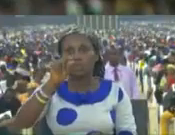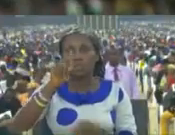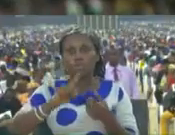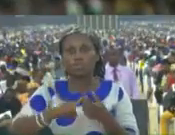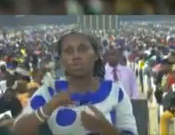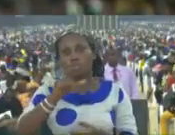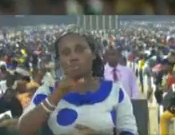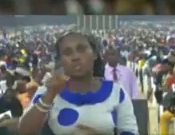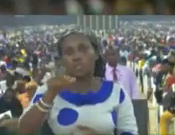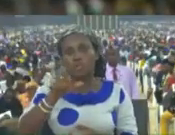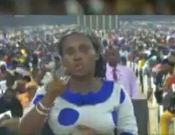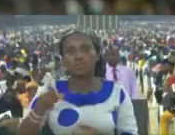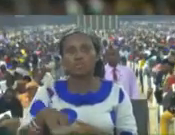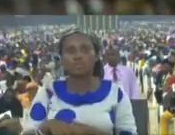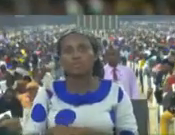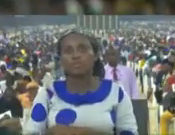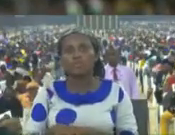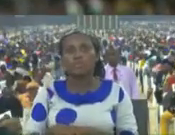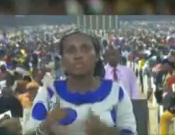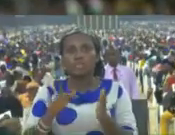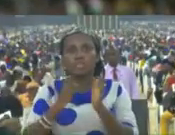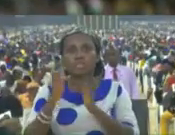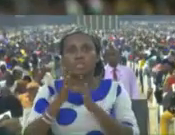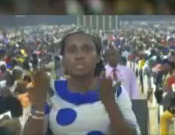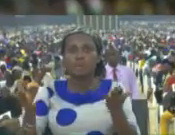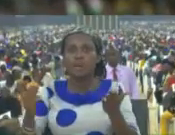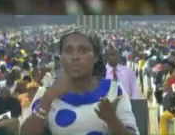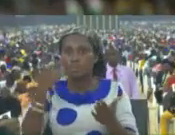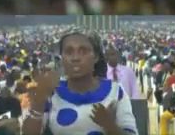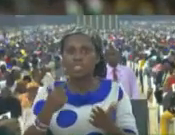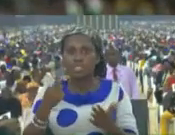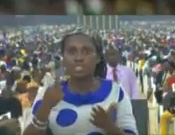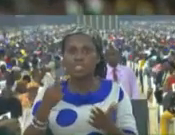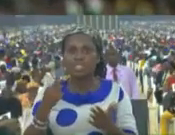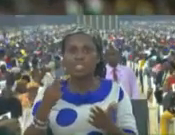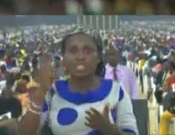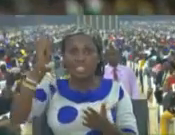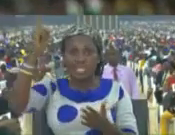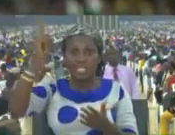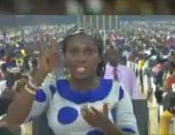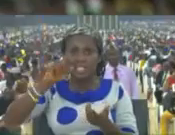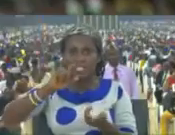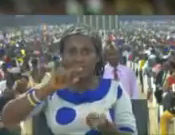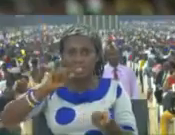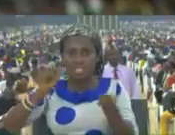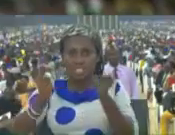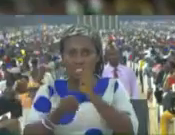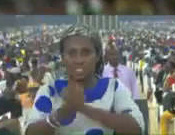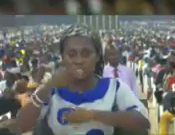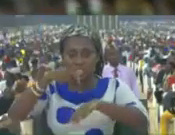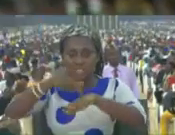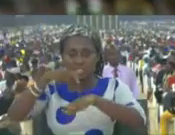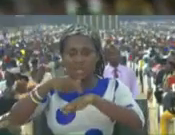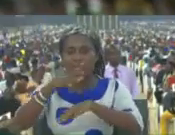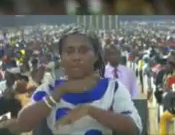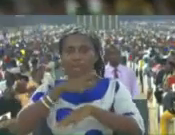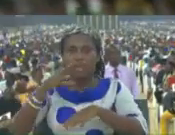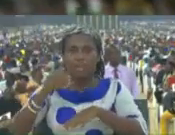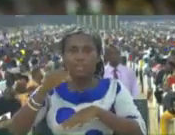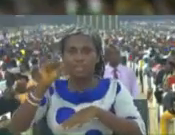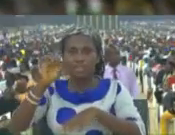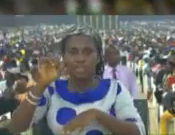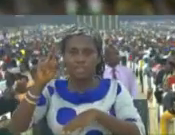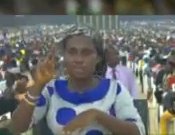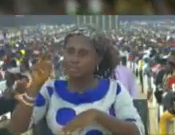to 21, the Bible says, he changes times and seasons.